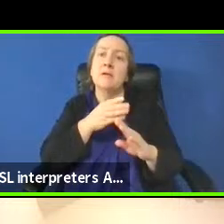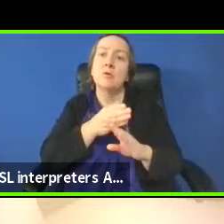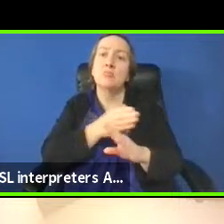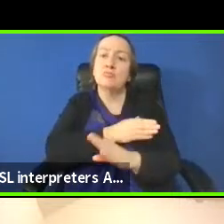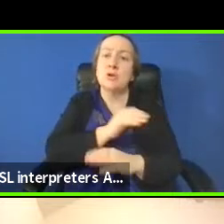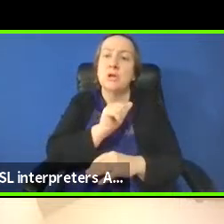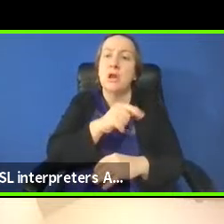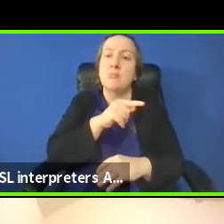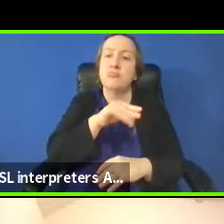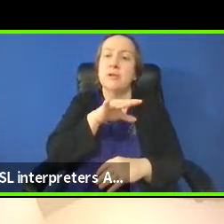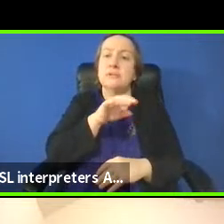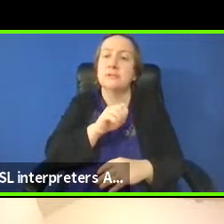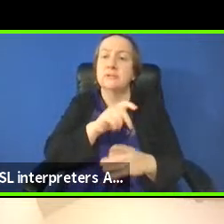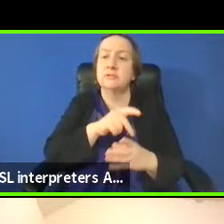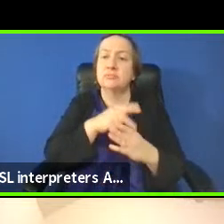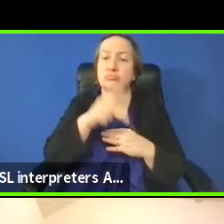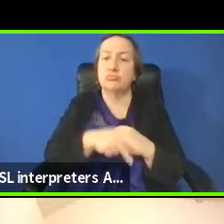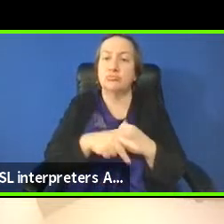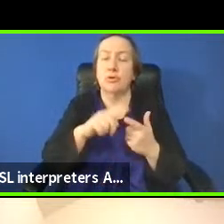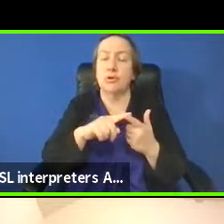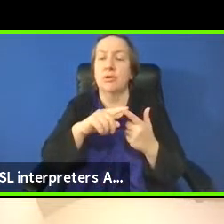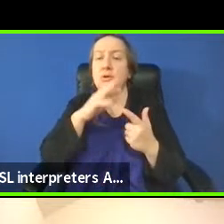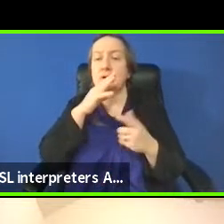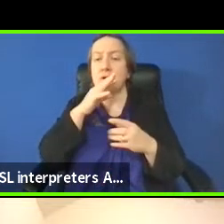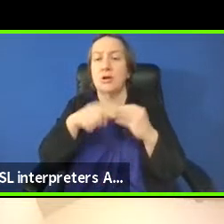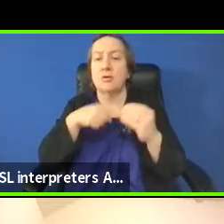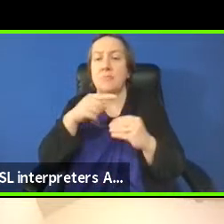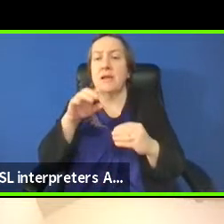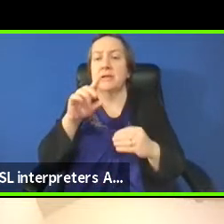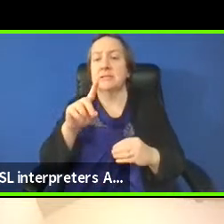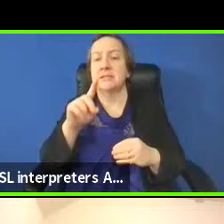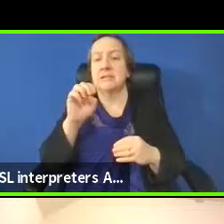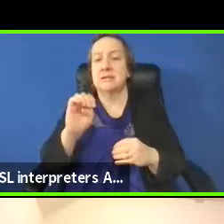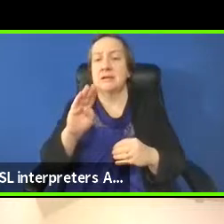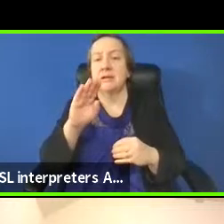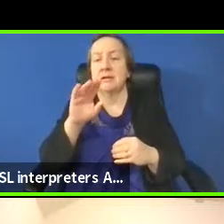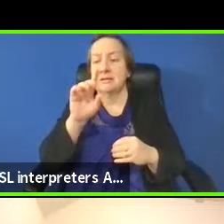pre-apprenticeship programs. That's going to talk about DBE